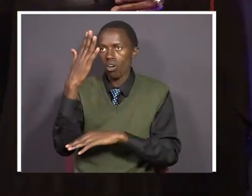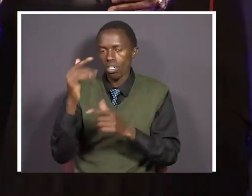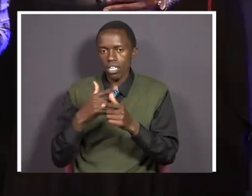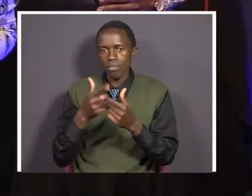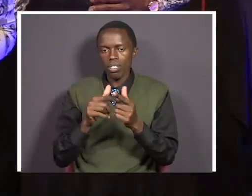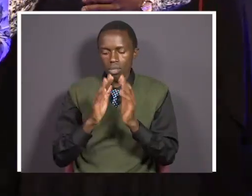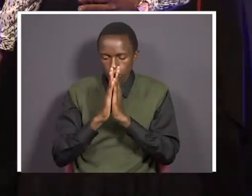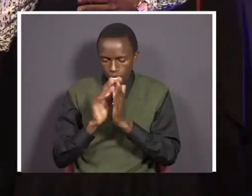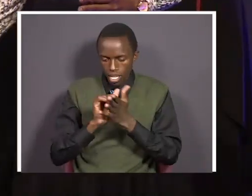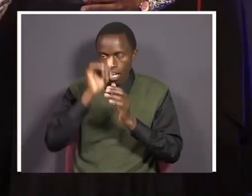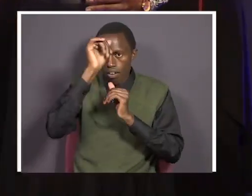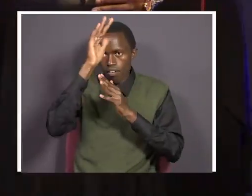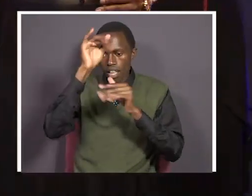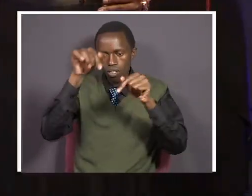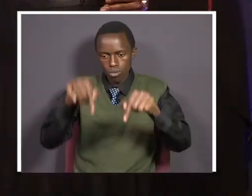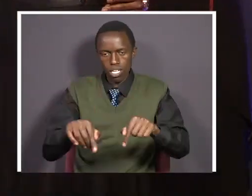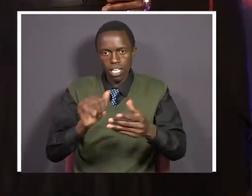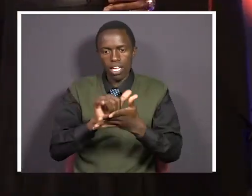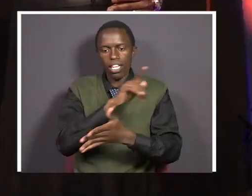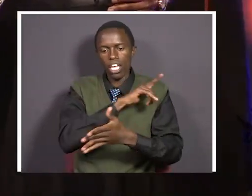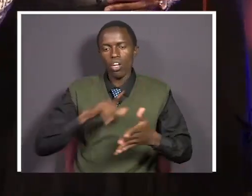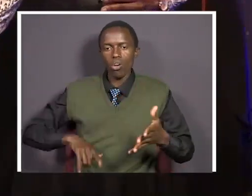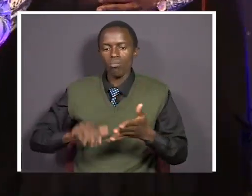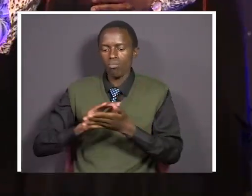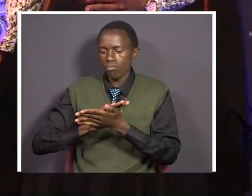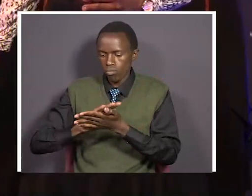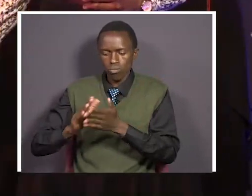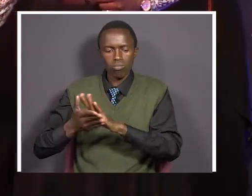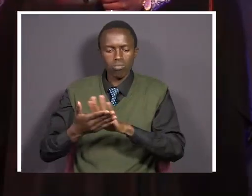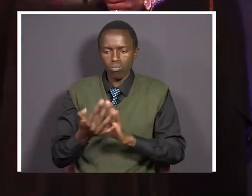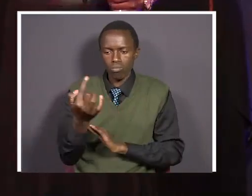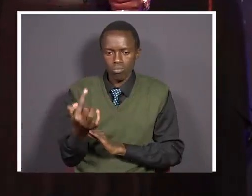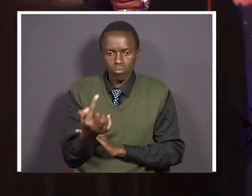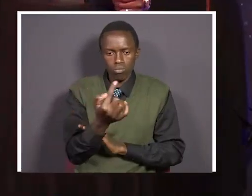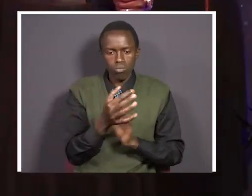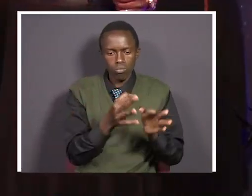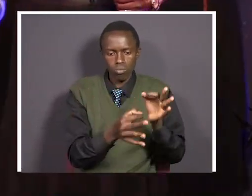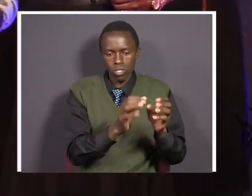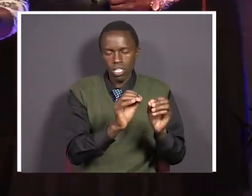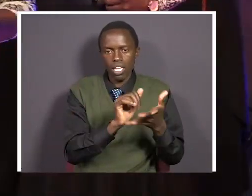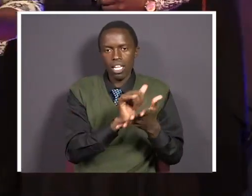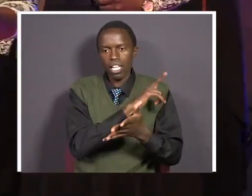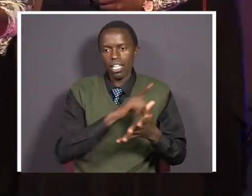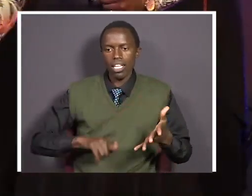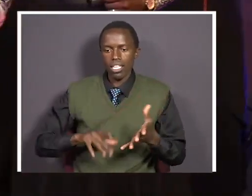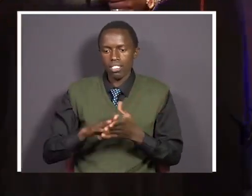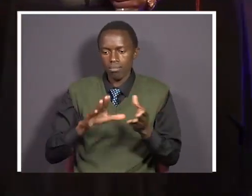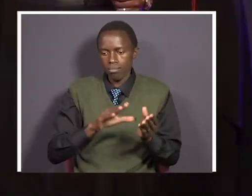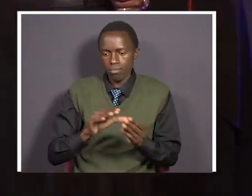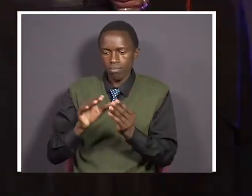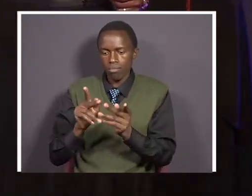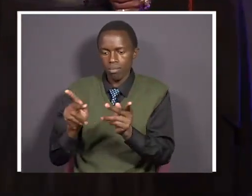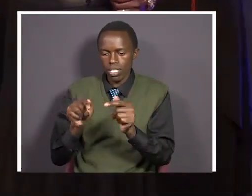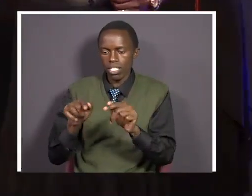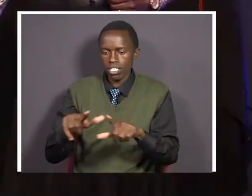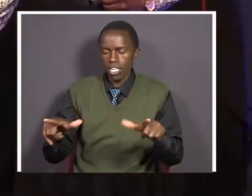God. And we're praying that, Father, today, that, Lord, you would wash us from every injustice that, Lord, has taken place in